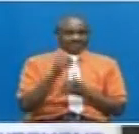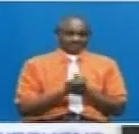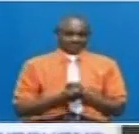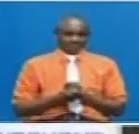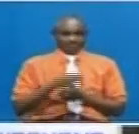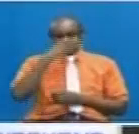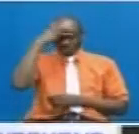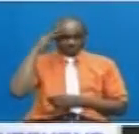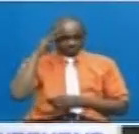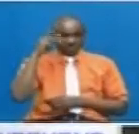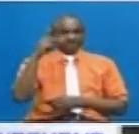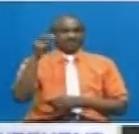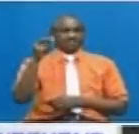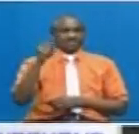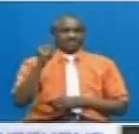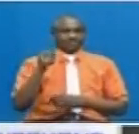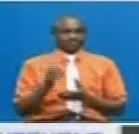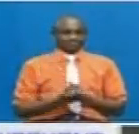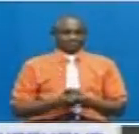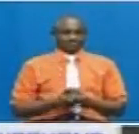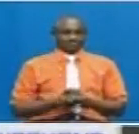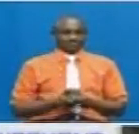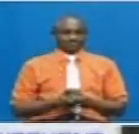Kenya. Wilson Mburu, KTN in Budalangi, Busia County.